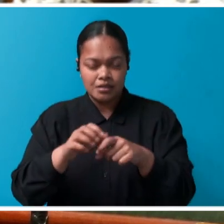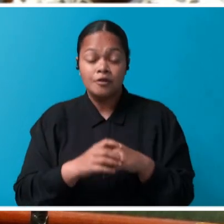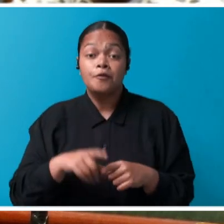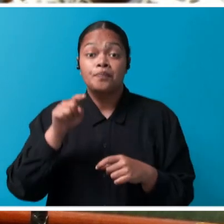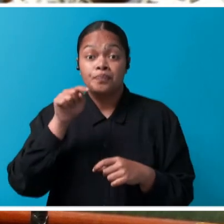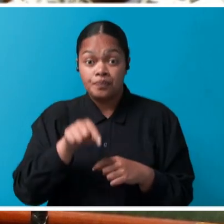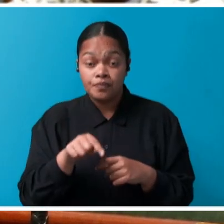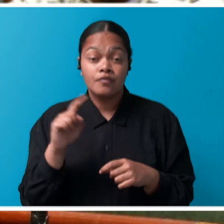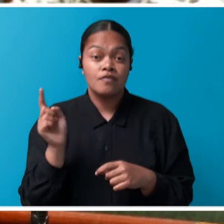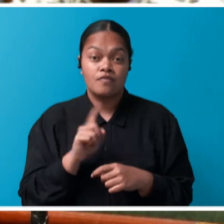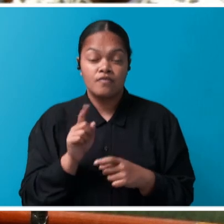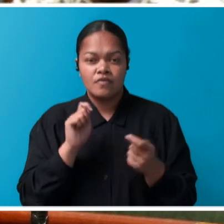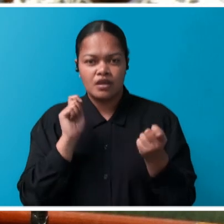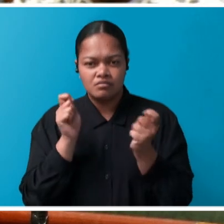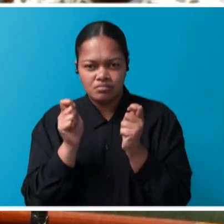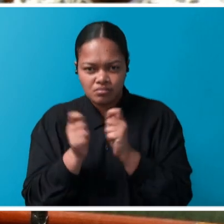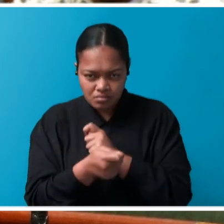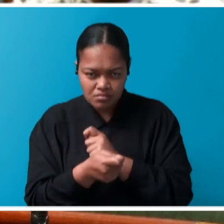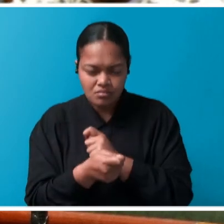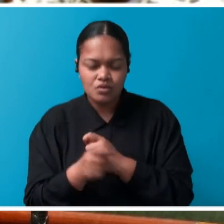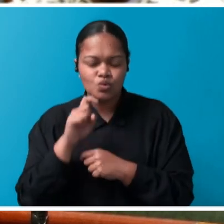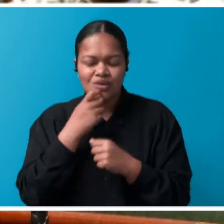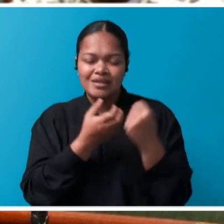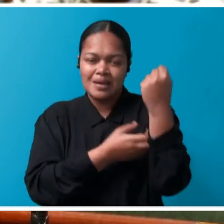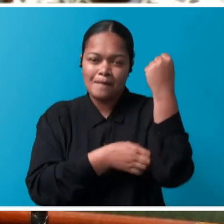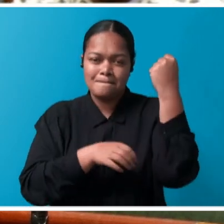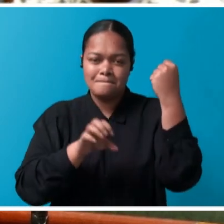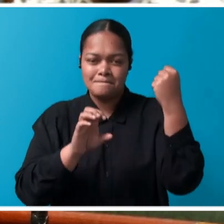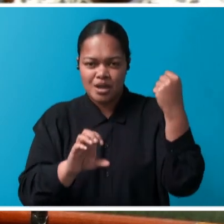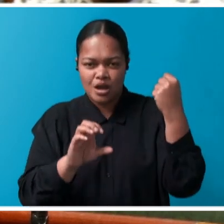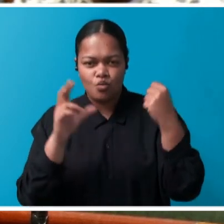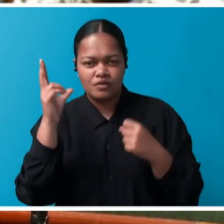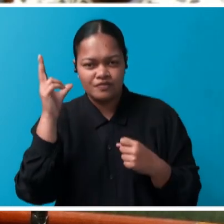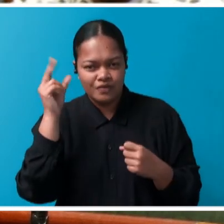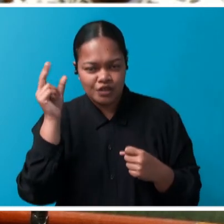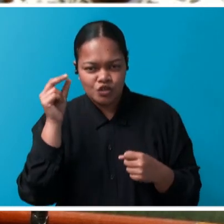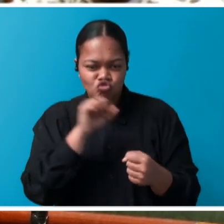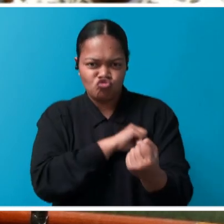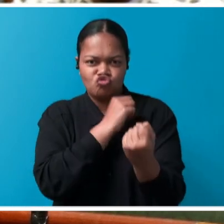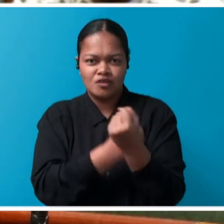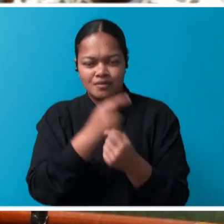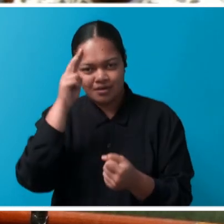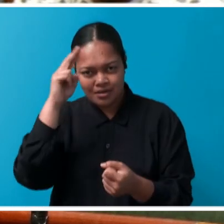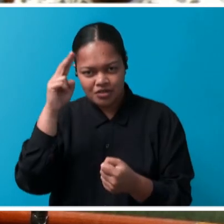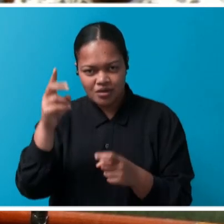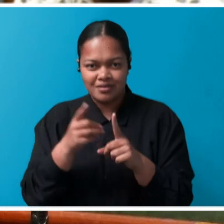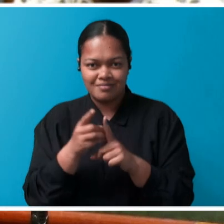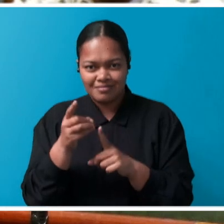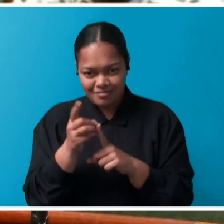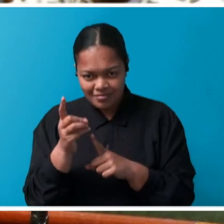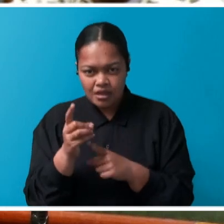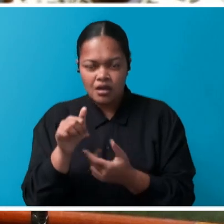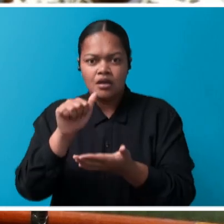associates substantial reforms that would empower Fijians, strengthen national development, and secure a